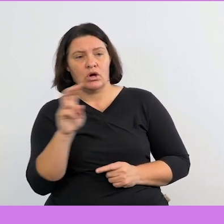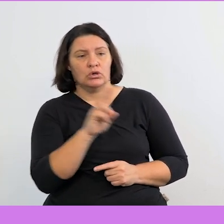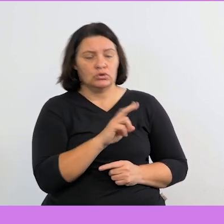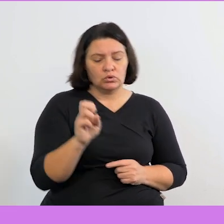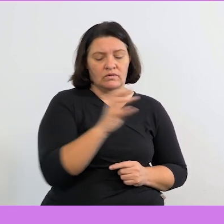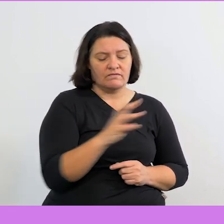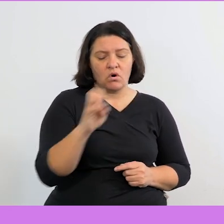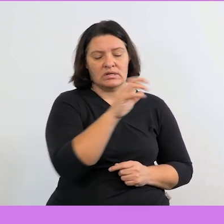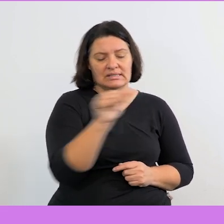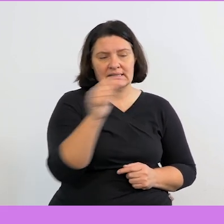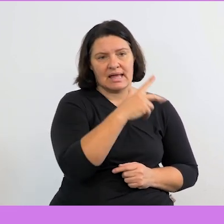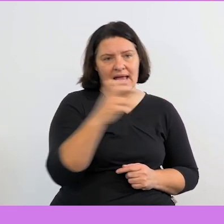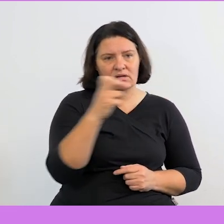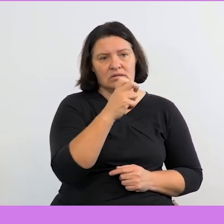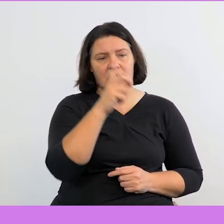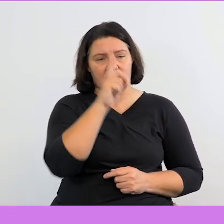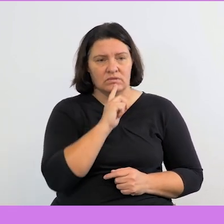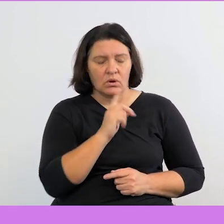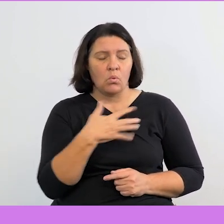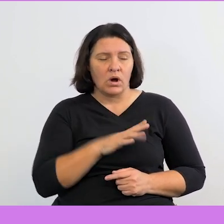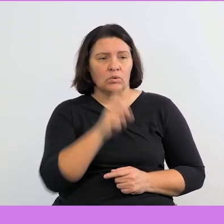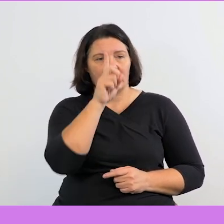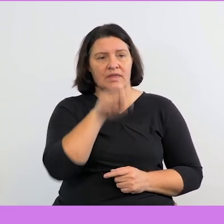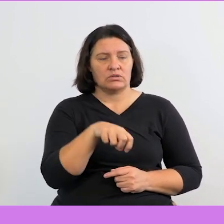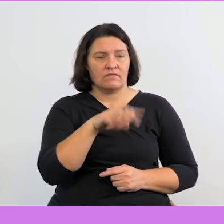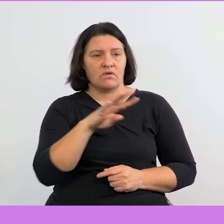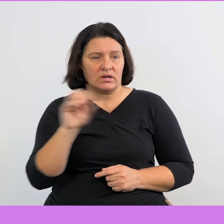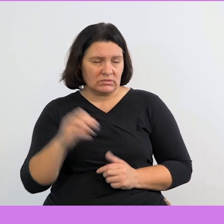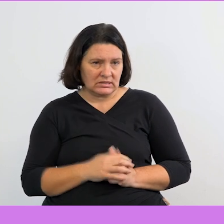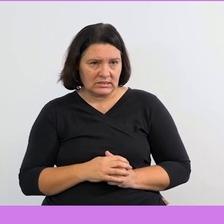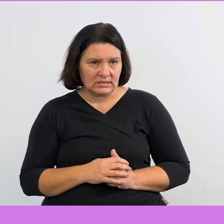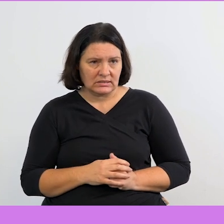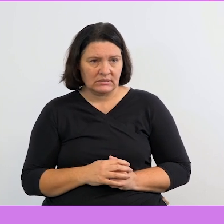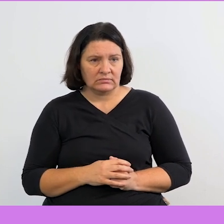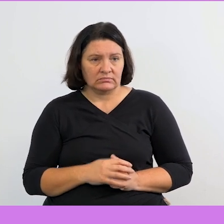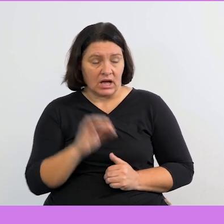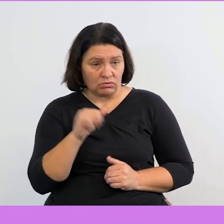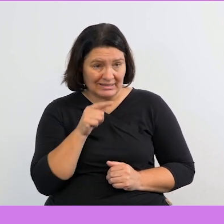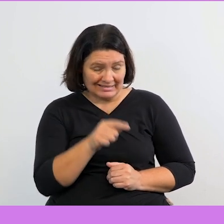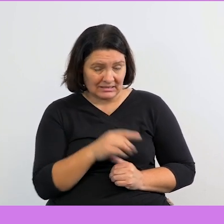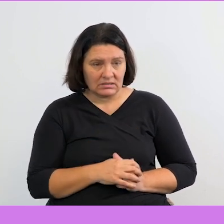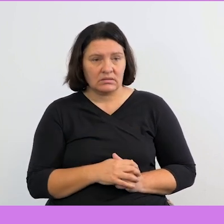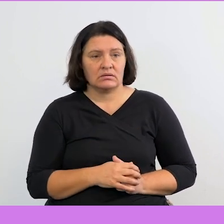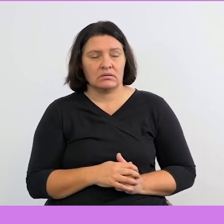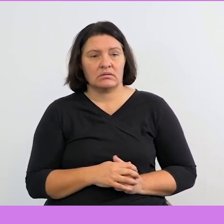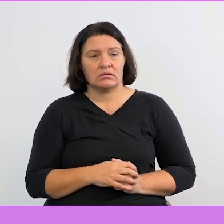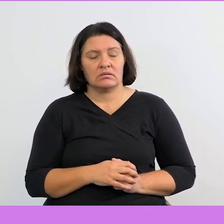200, 400, 600, 800, 1,000. We are looking for 1,400. So there we go. We